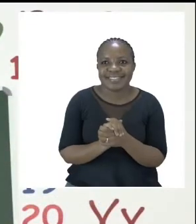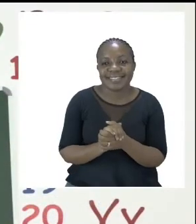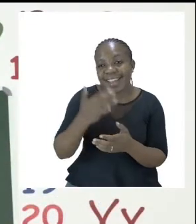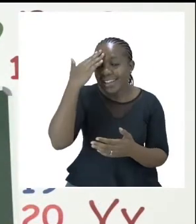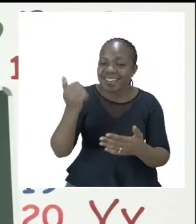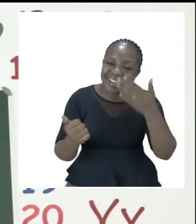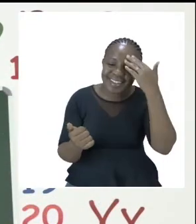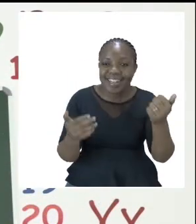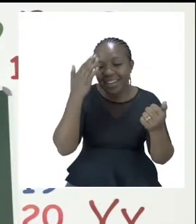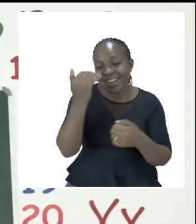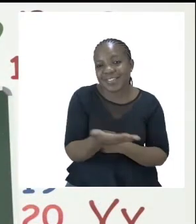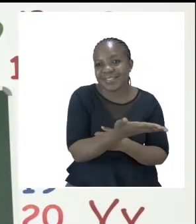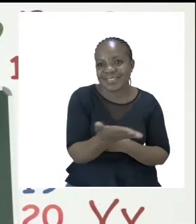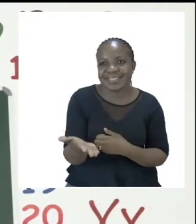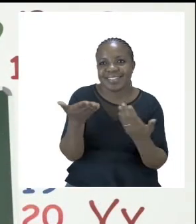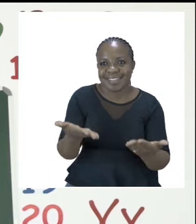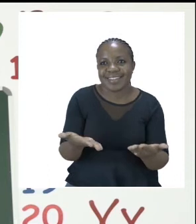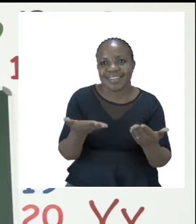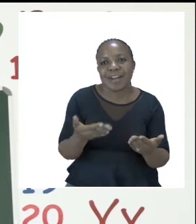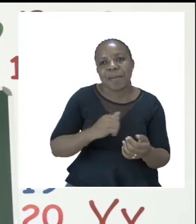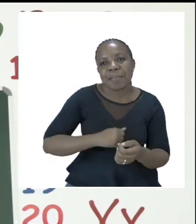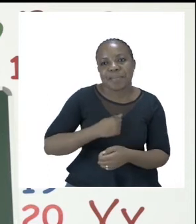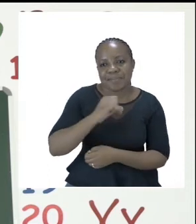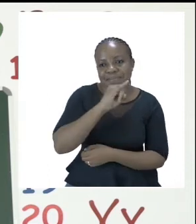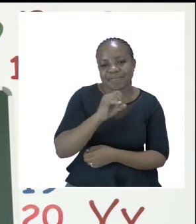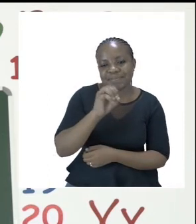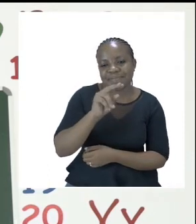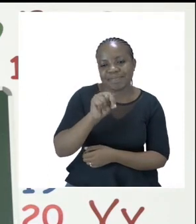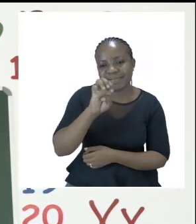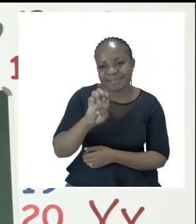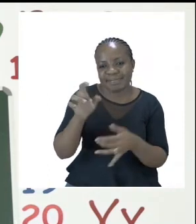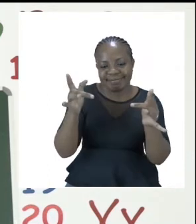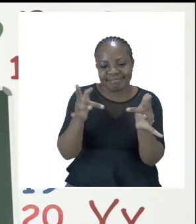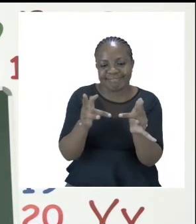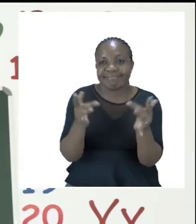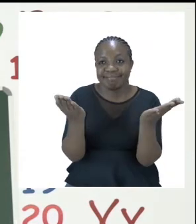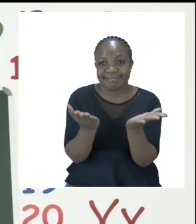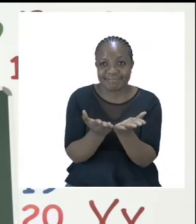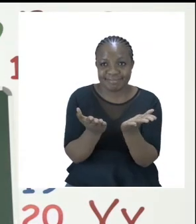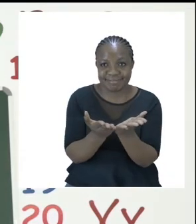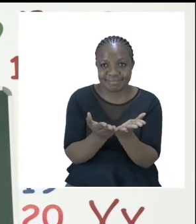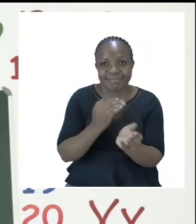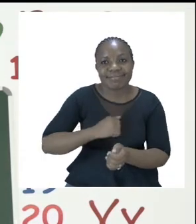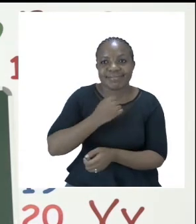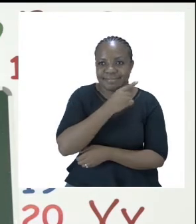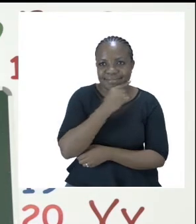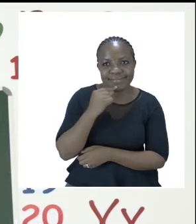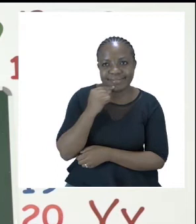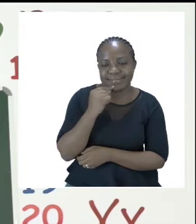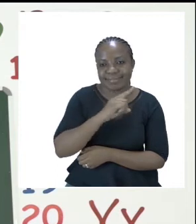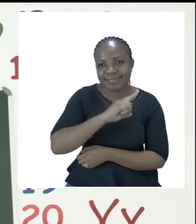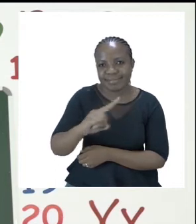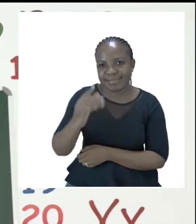Hello everyone and welcome to My Zone Online School. My name is Teacher Mutsa and thank